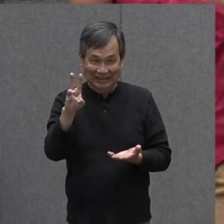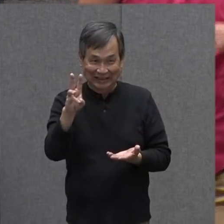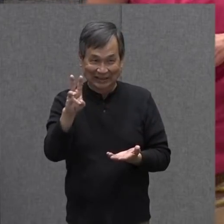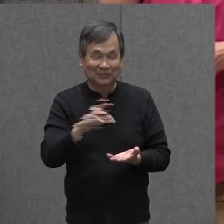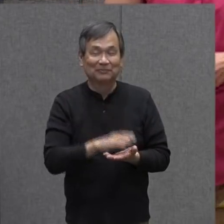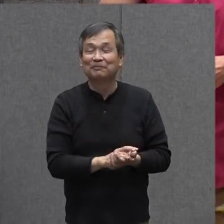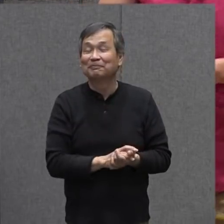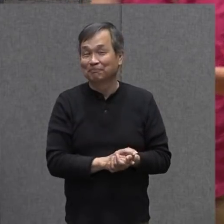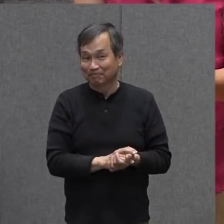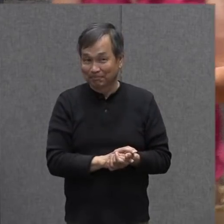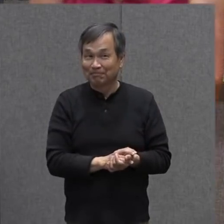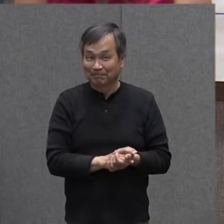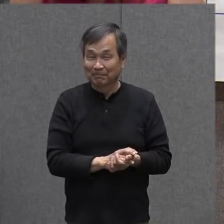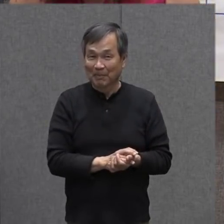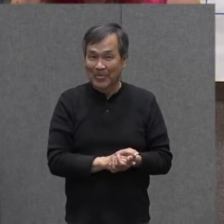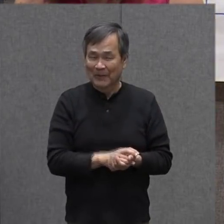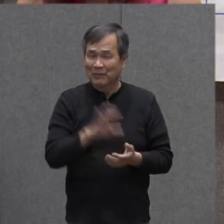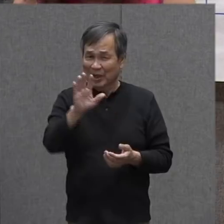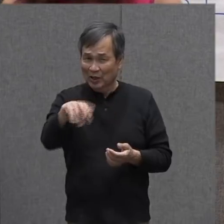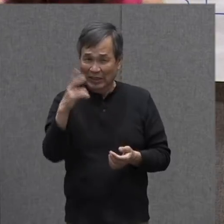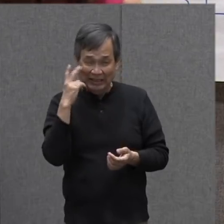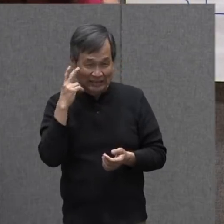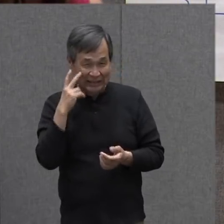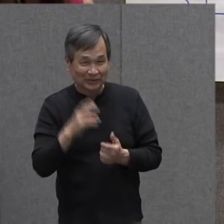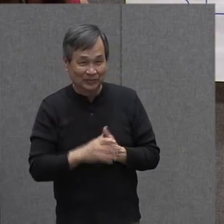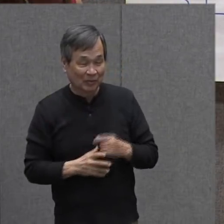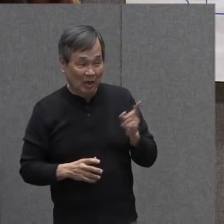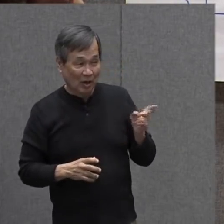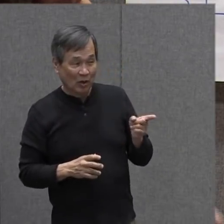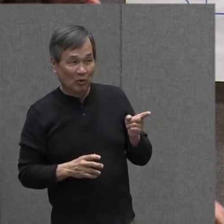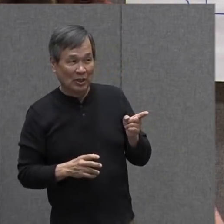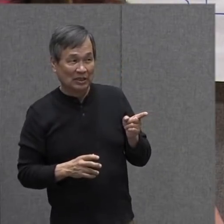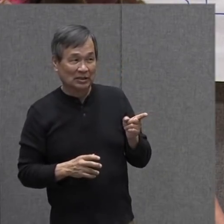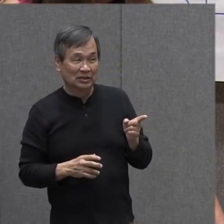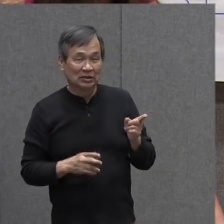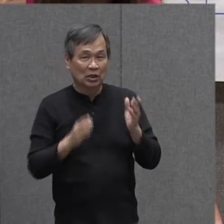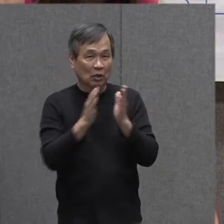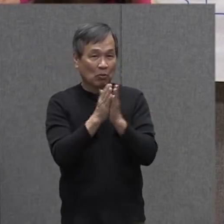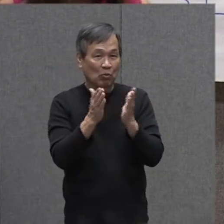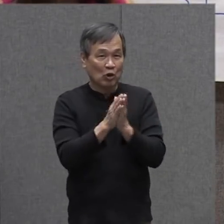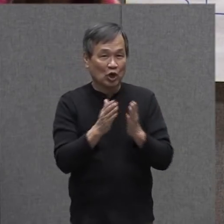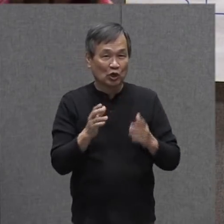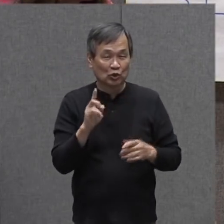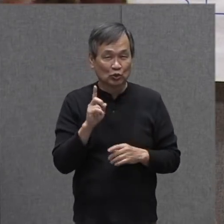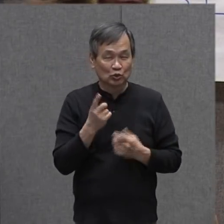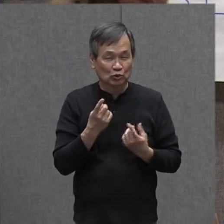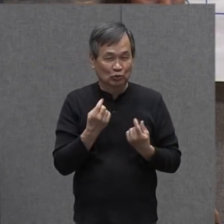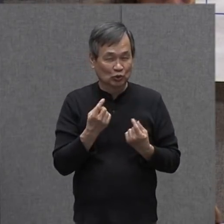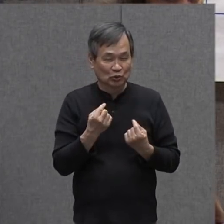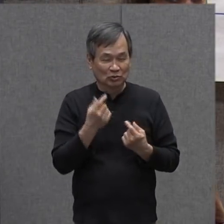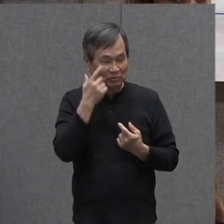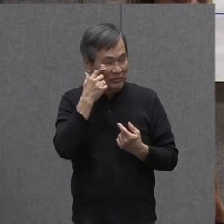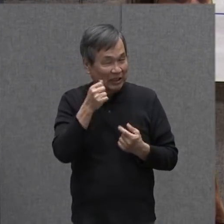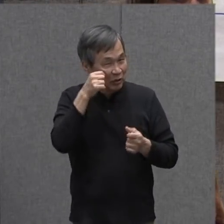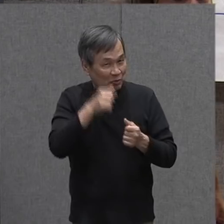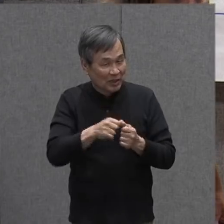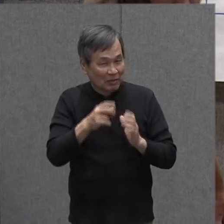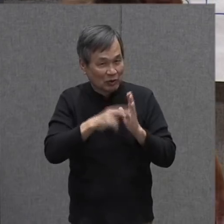17. So then we continue this to our 10